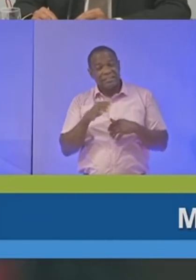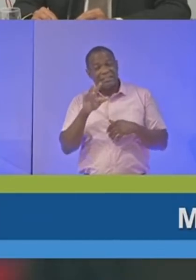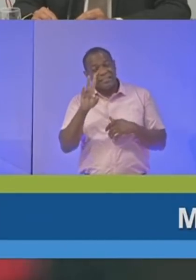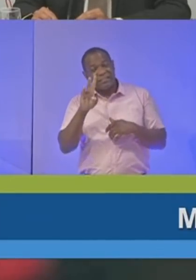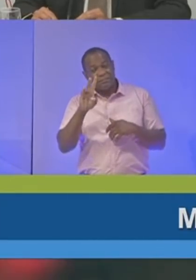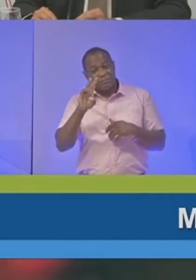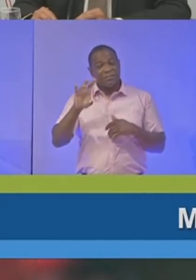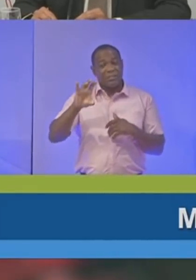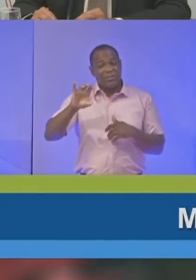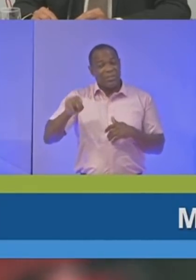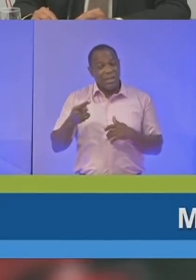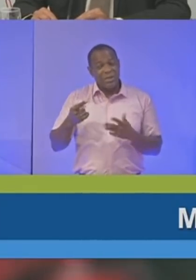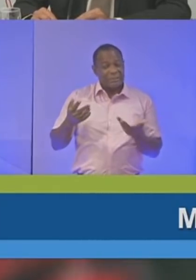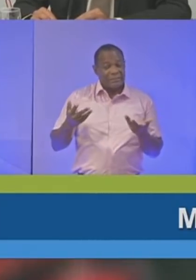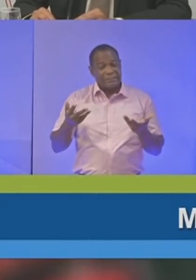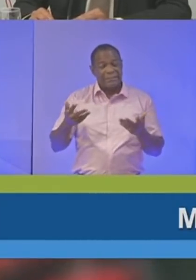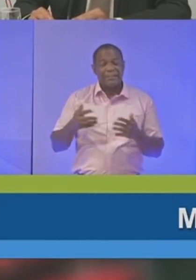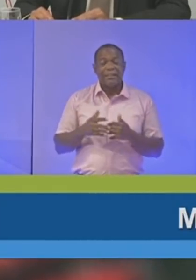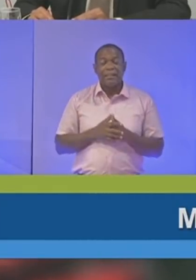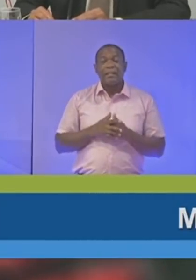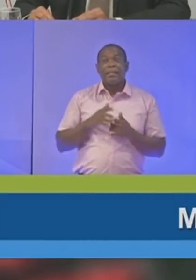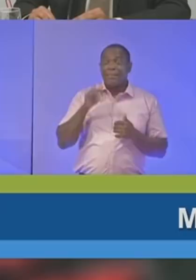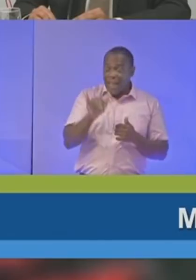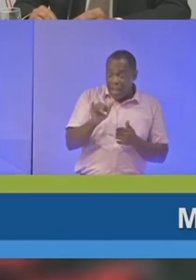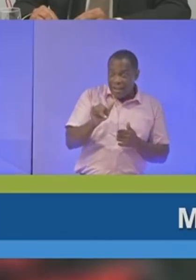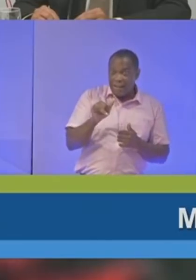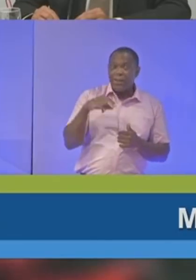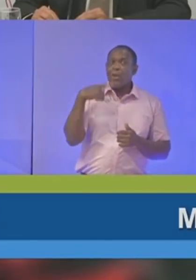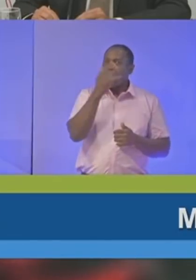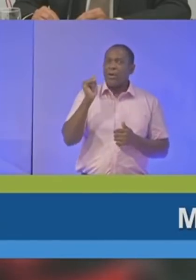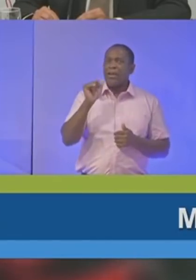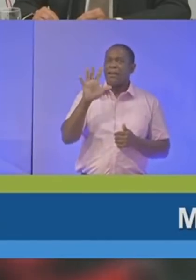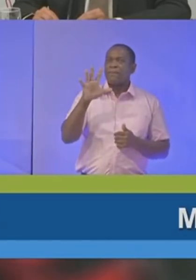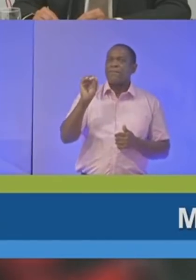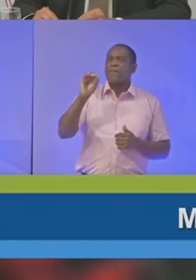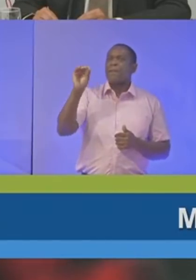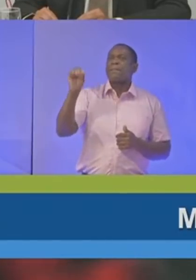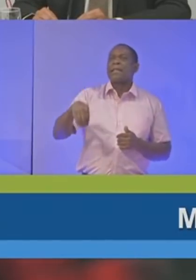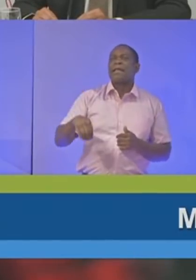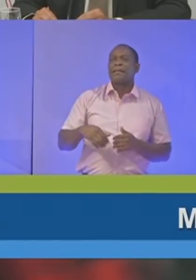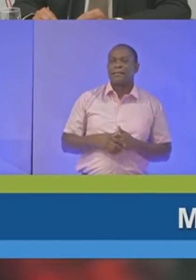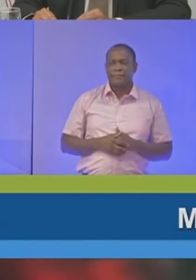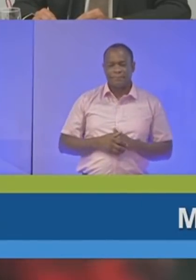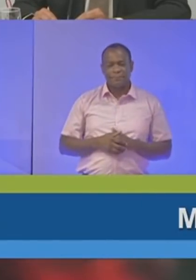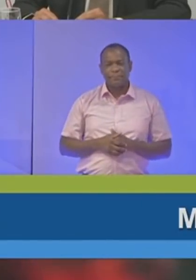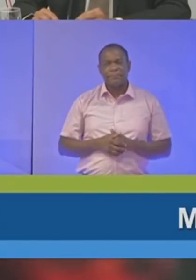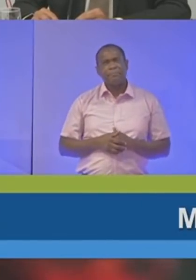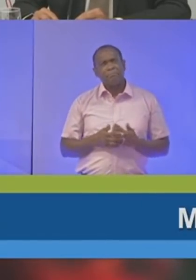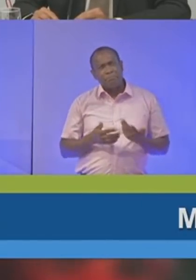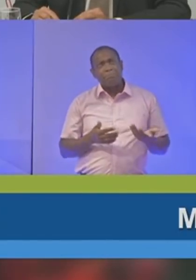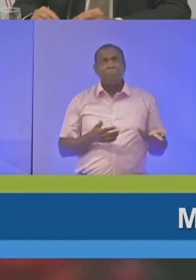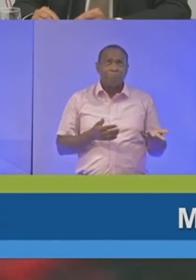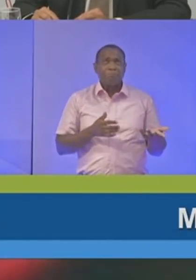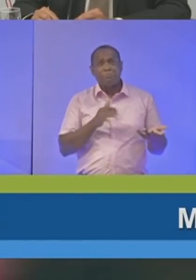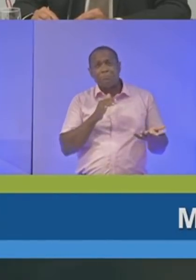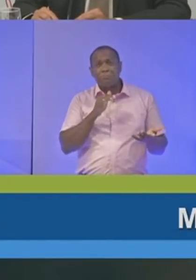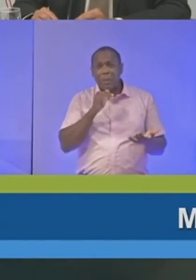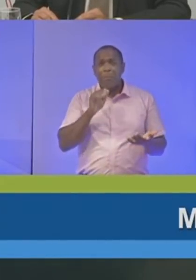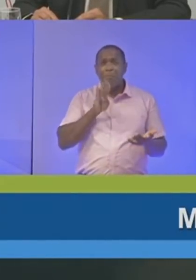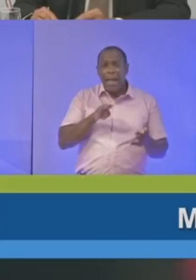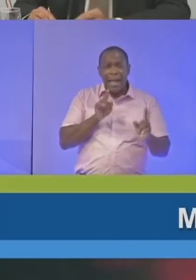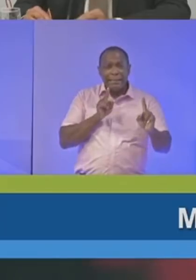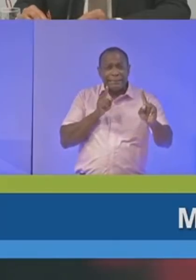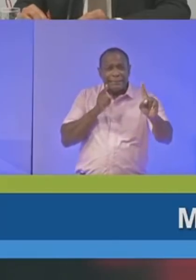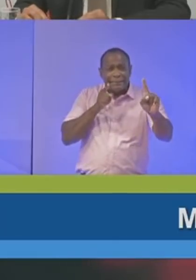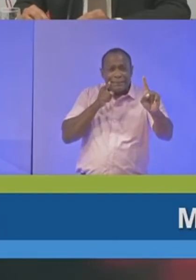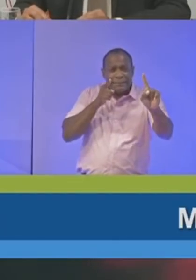700,000, which will represent 50% of our population, which is not a bad target to hit, and